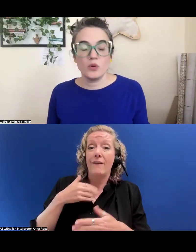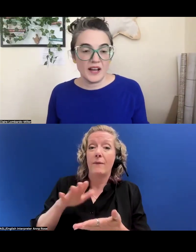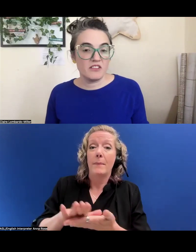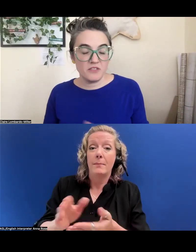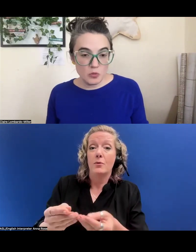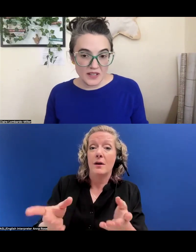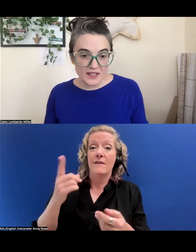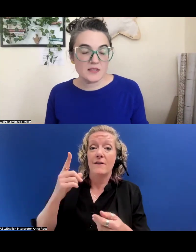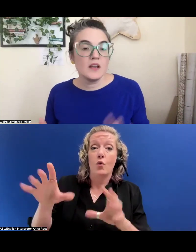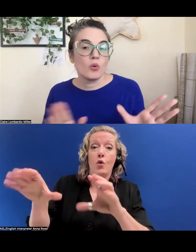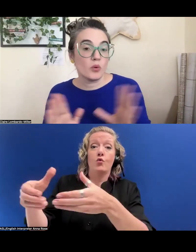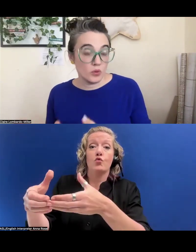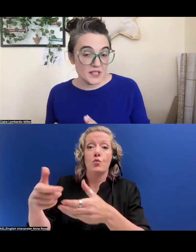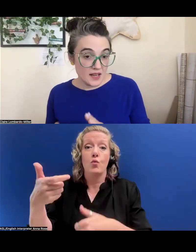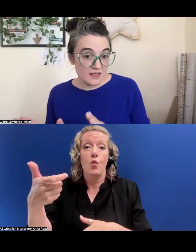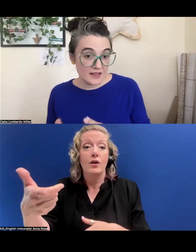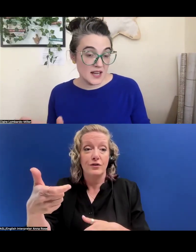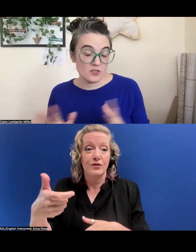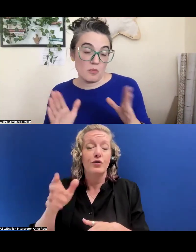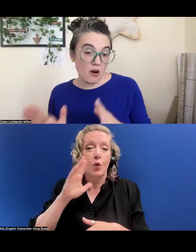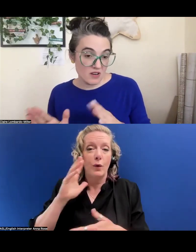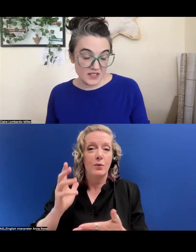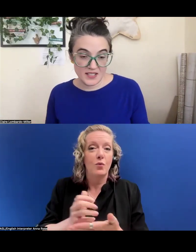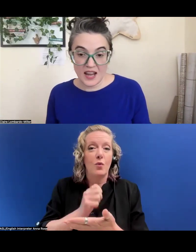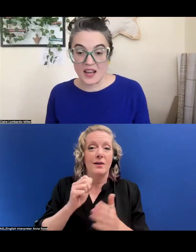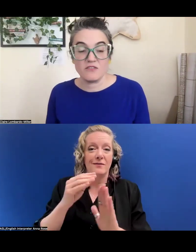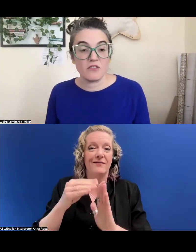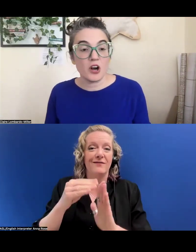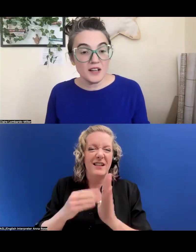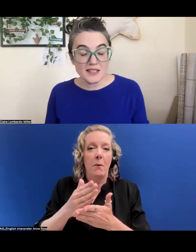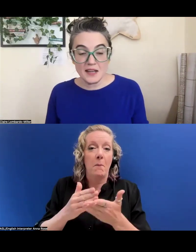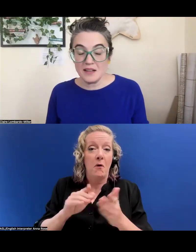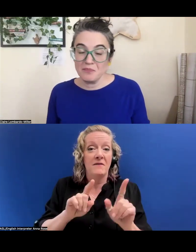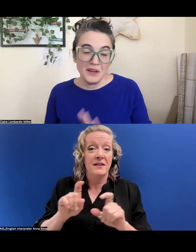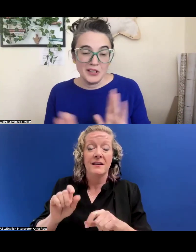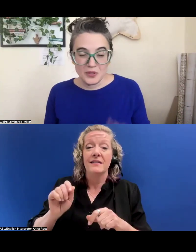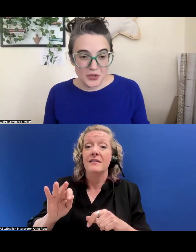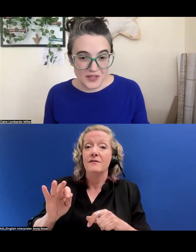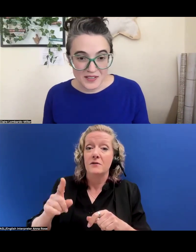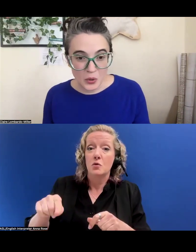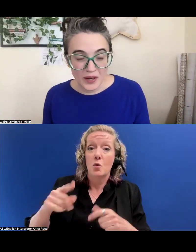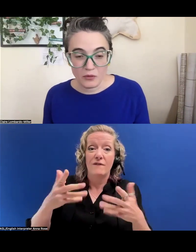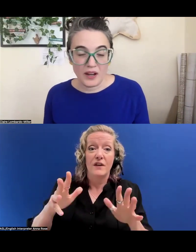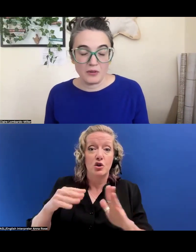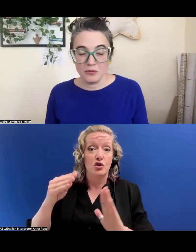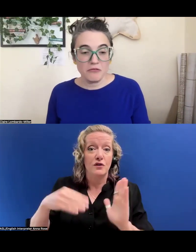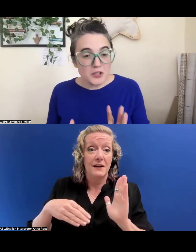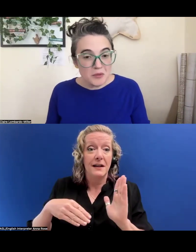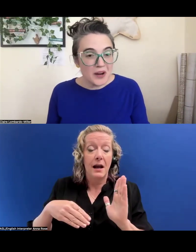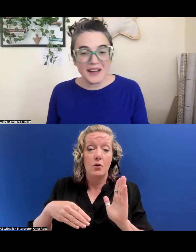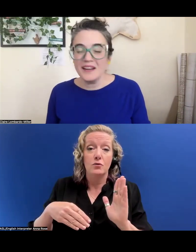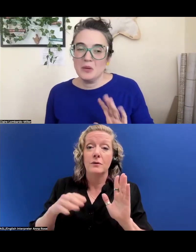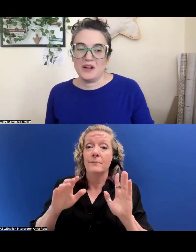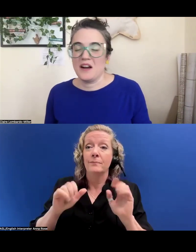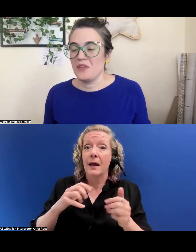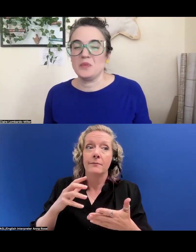We will have a few minutes where we will take that test or part of it today. If you've already taken it, you can use it as a quick refreshment